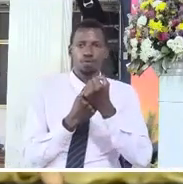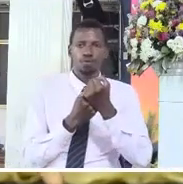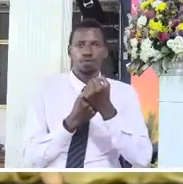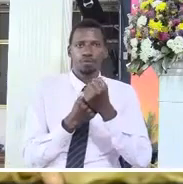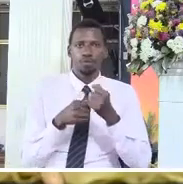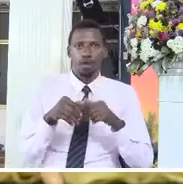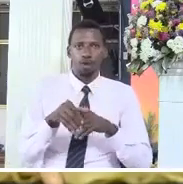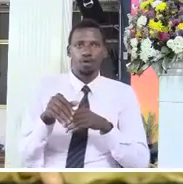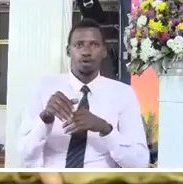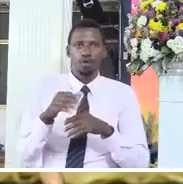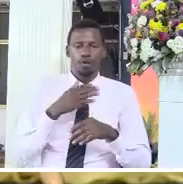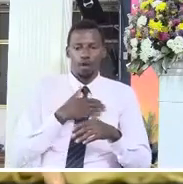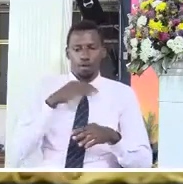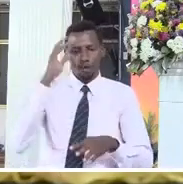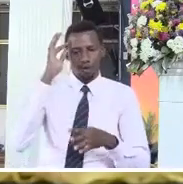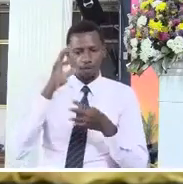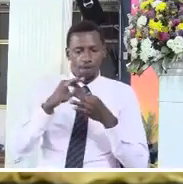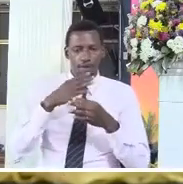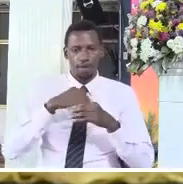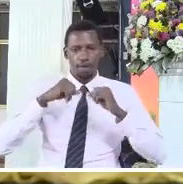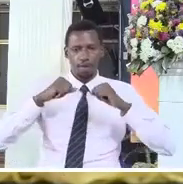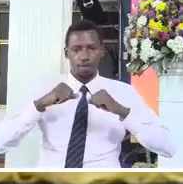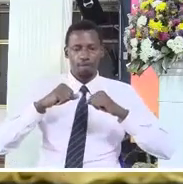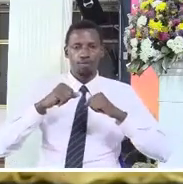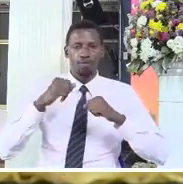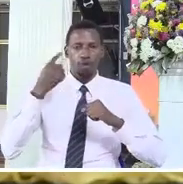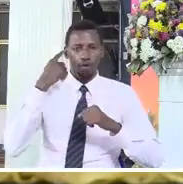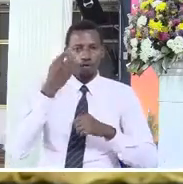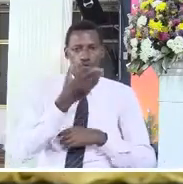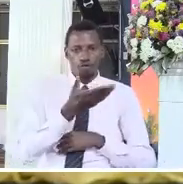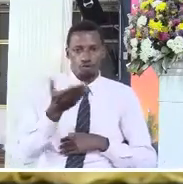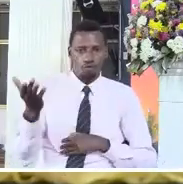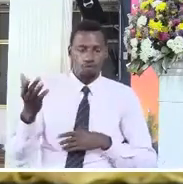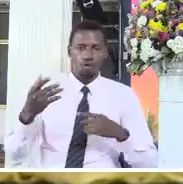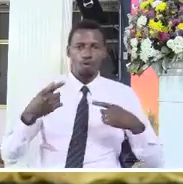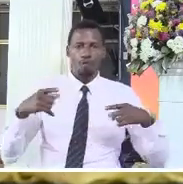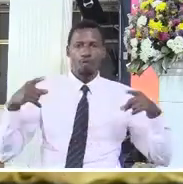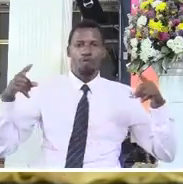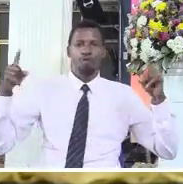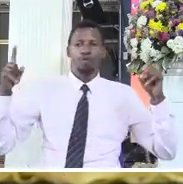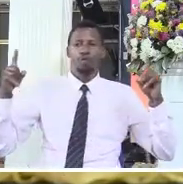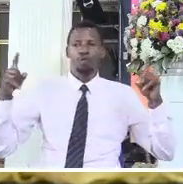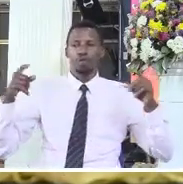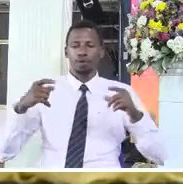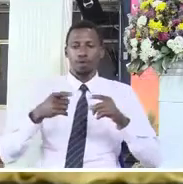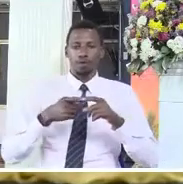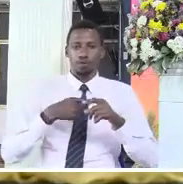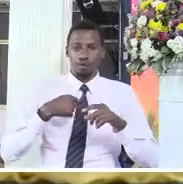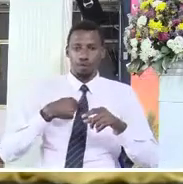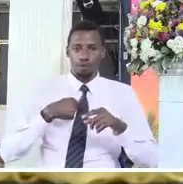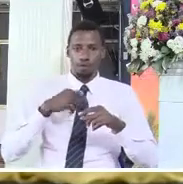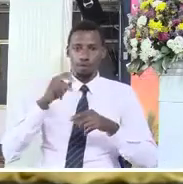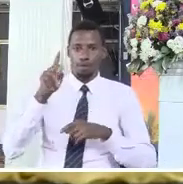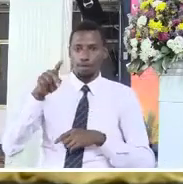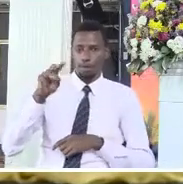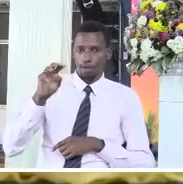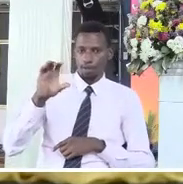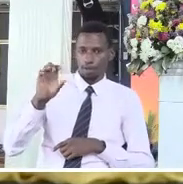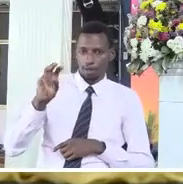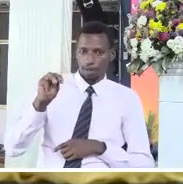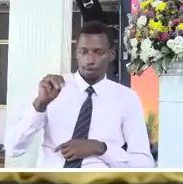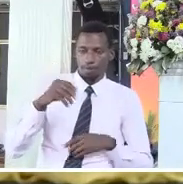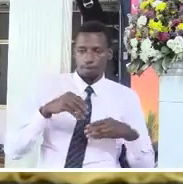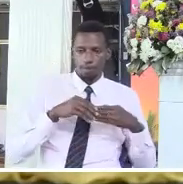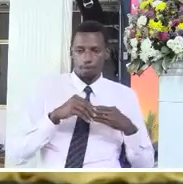ability so that you can also prosper. As a product of PCM, as a